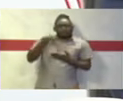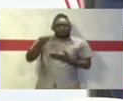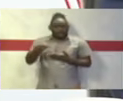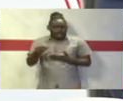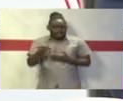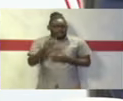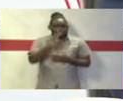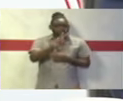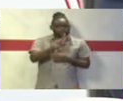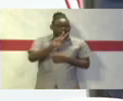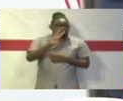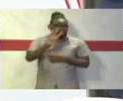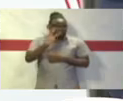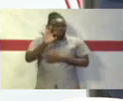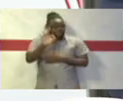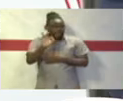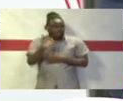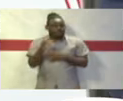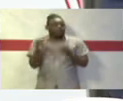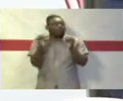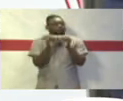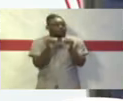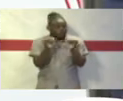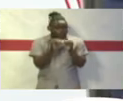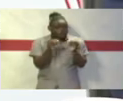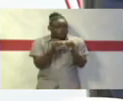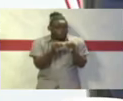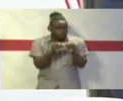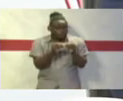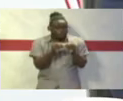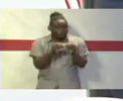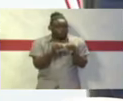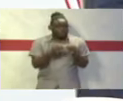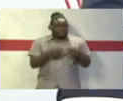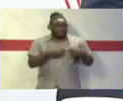249 additional cardiac monitors,